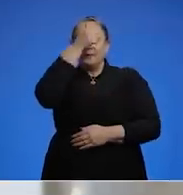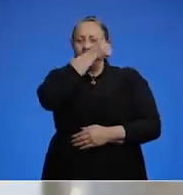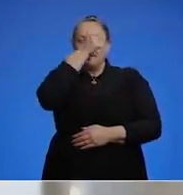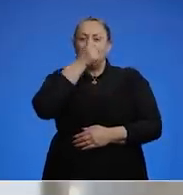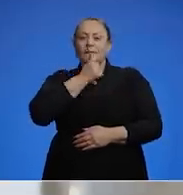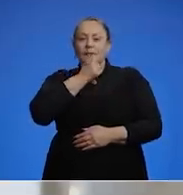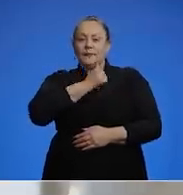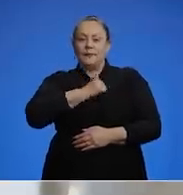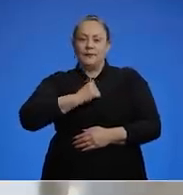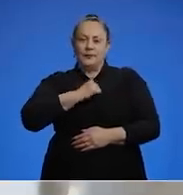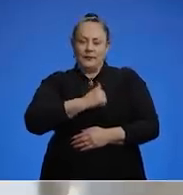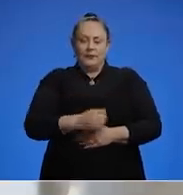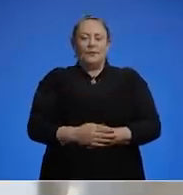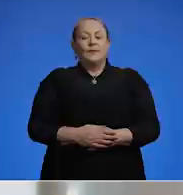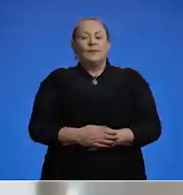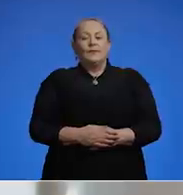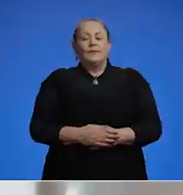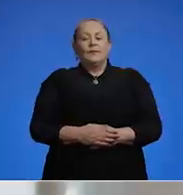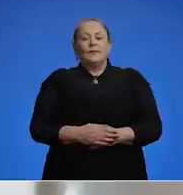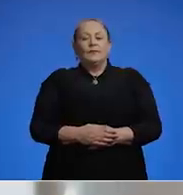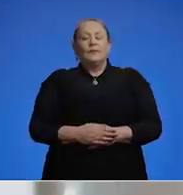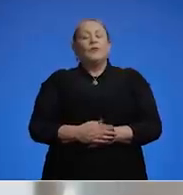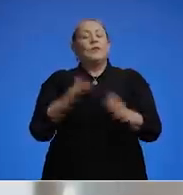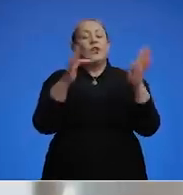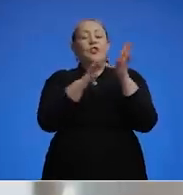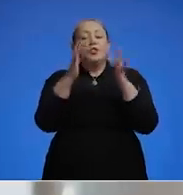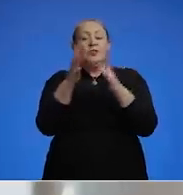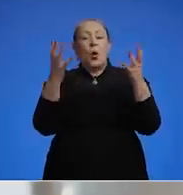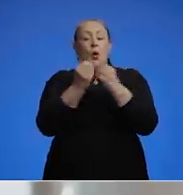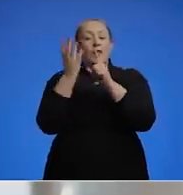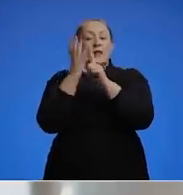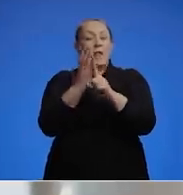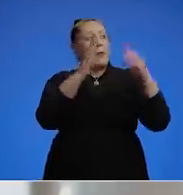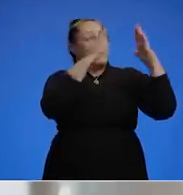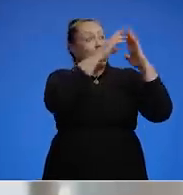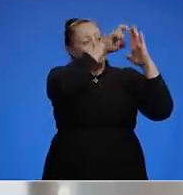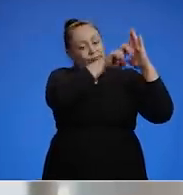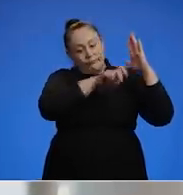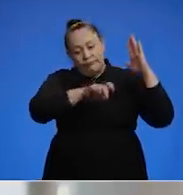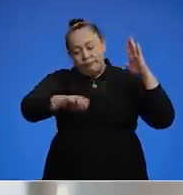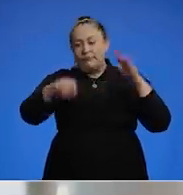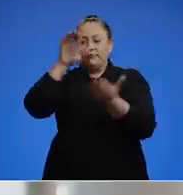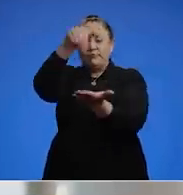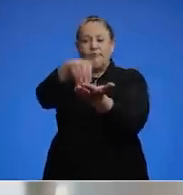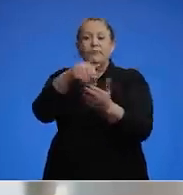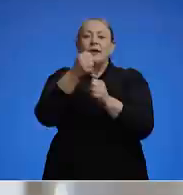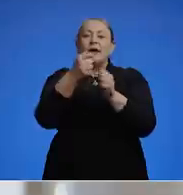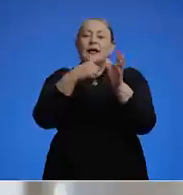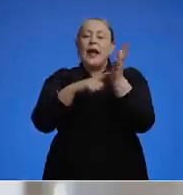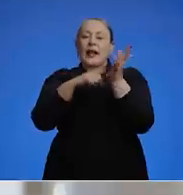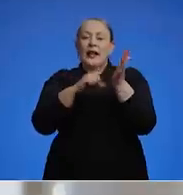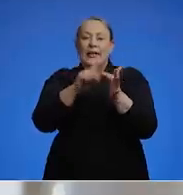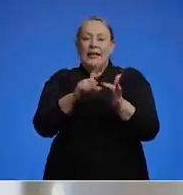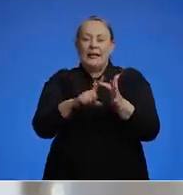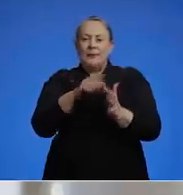Lord. After leaving the mountain, Jesus and his disciples made their way through Galilee, and he did not want anyone